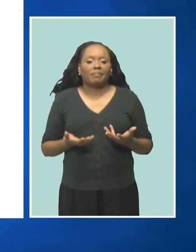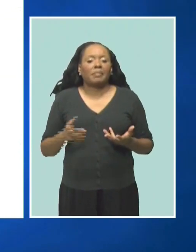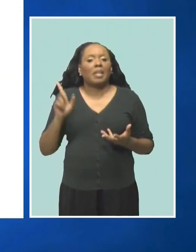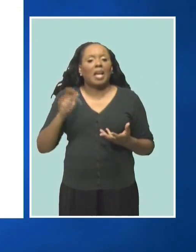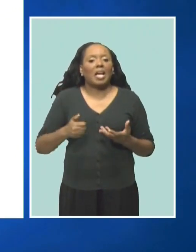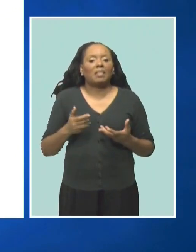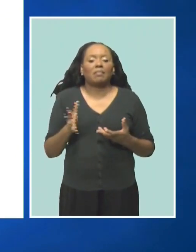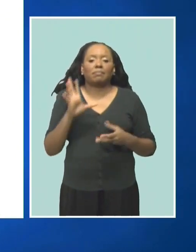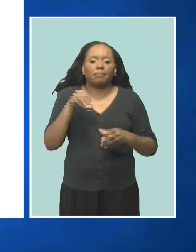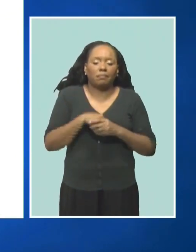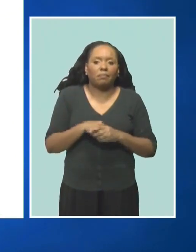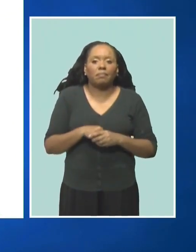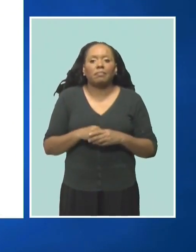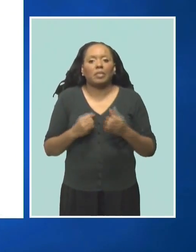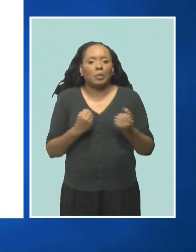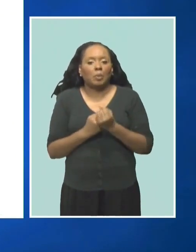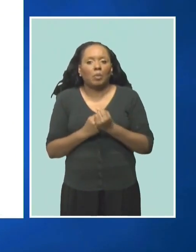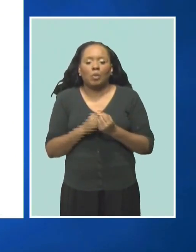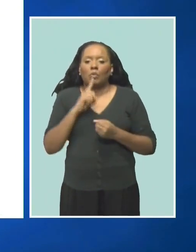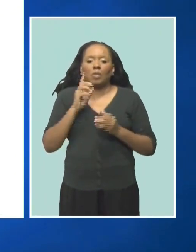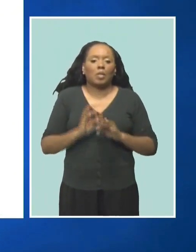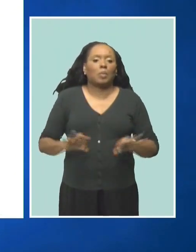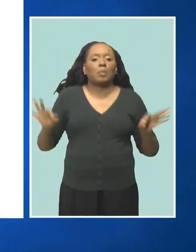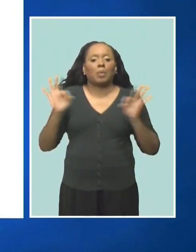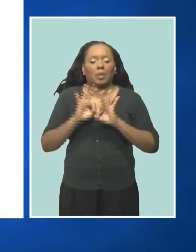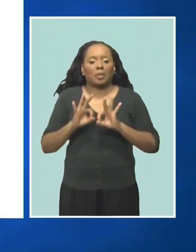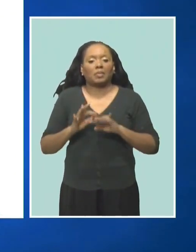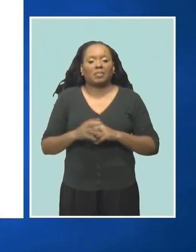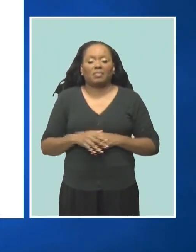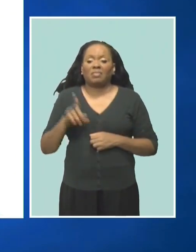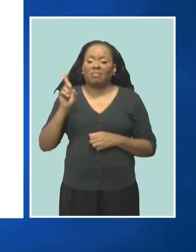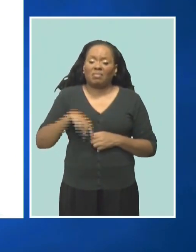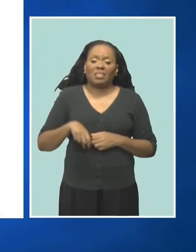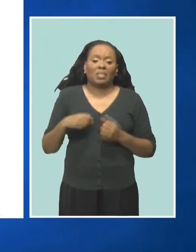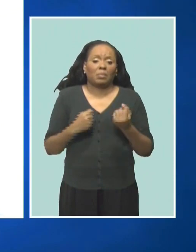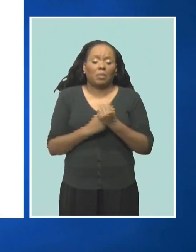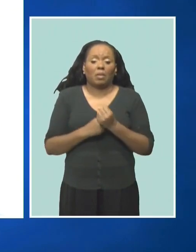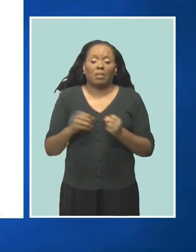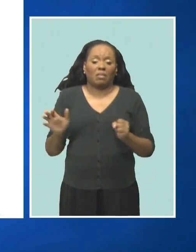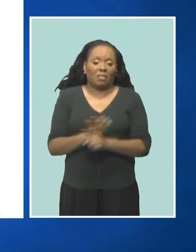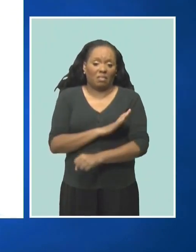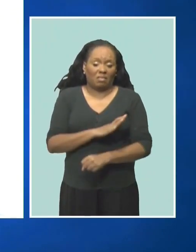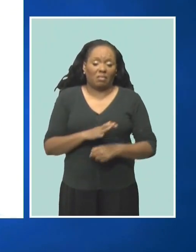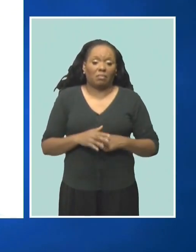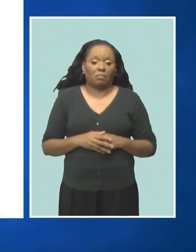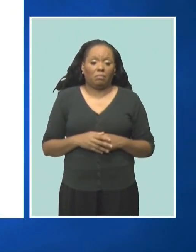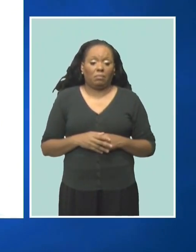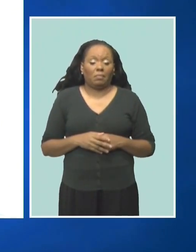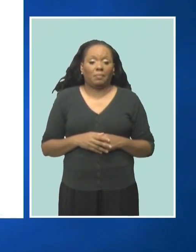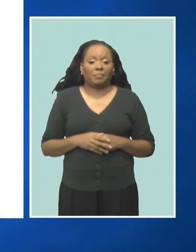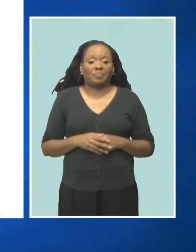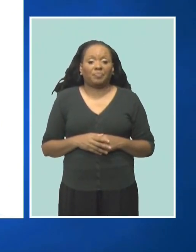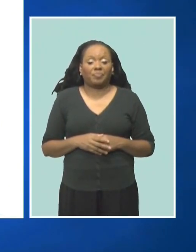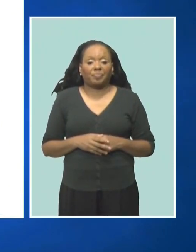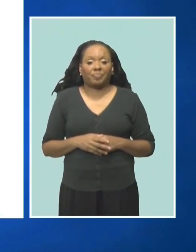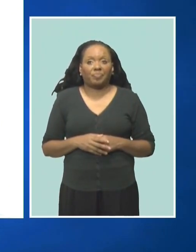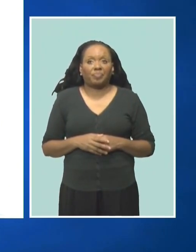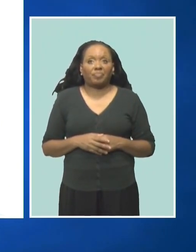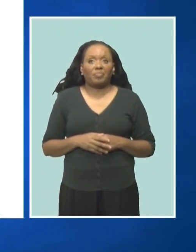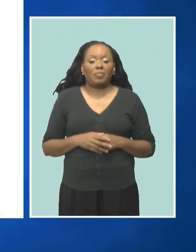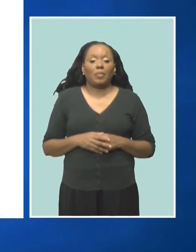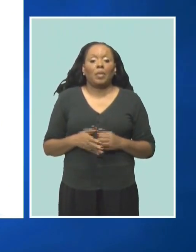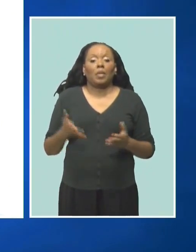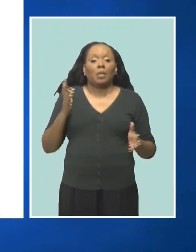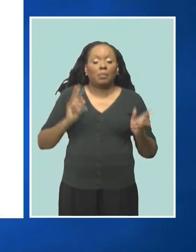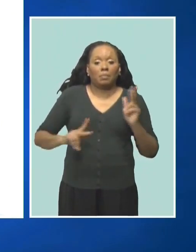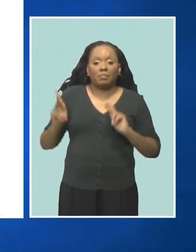the support is going to be necessary financially. We can definitely need support, you know, and just see where people can get the return on their investments, etc.